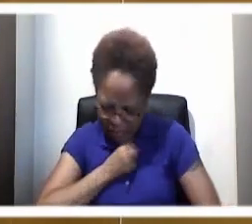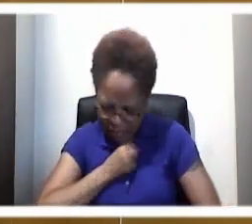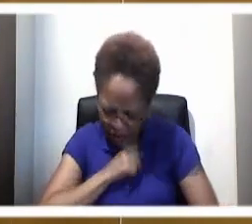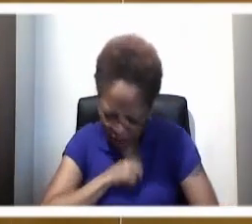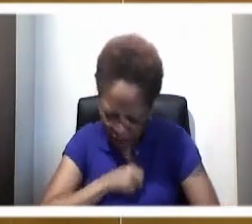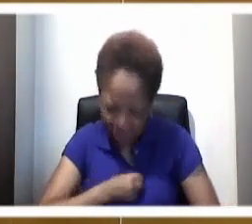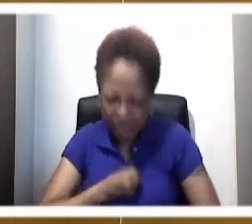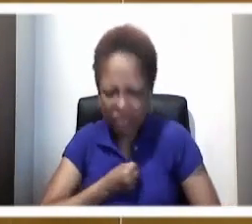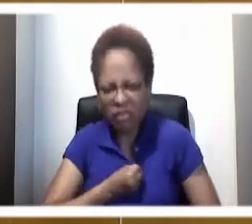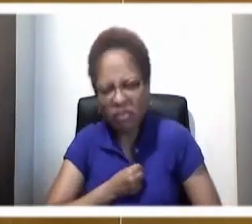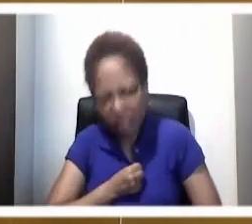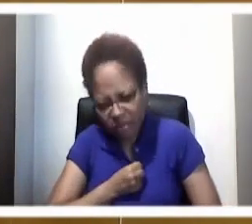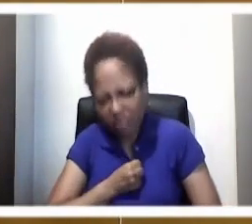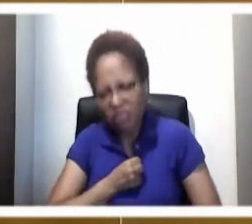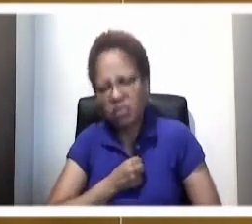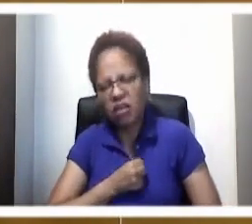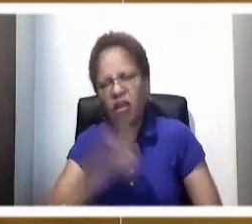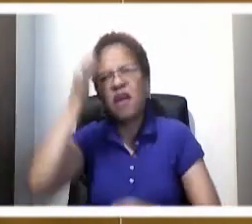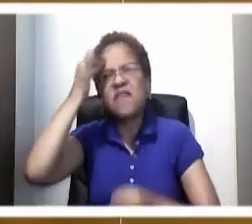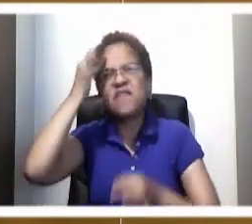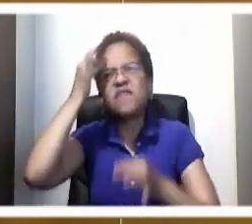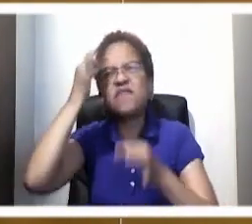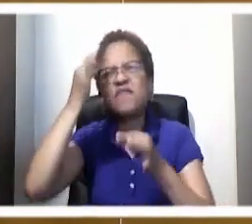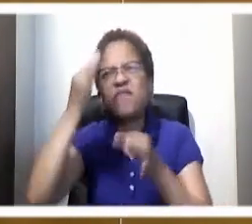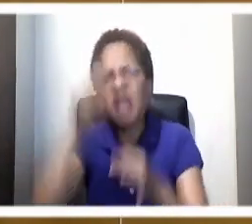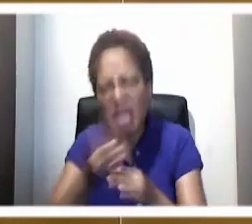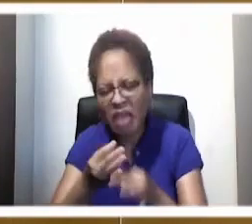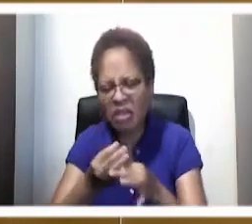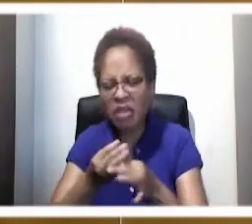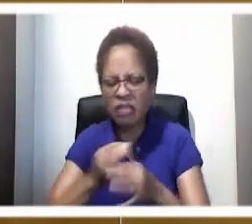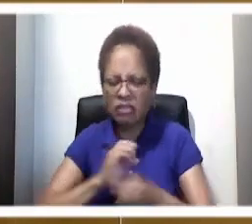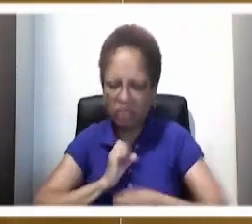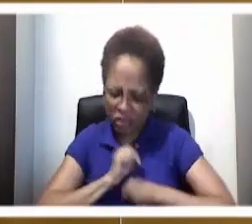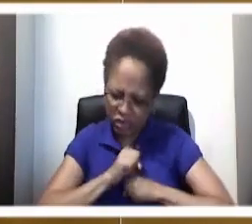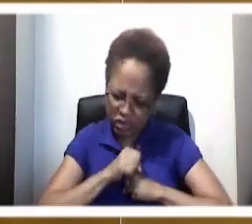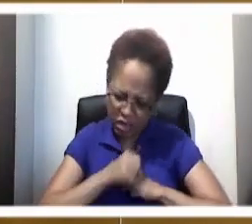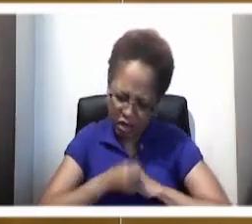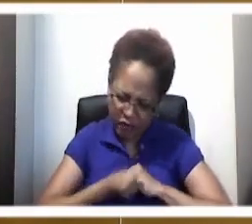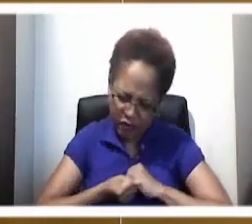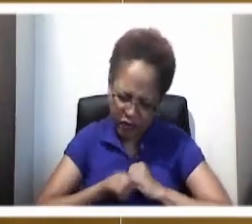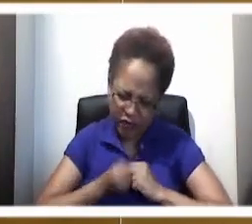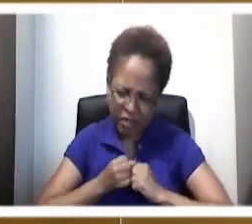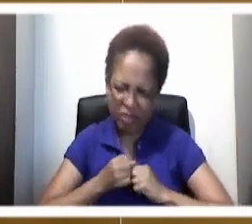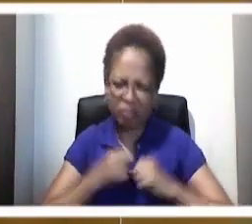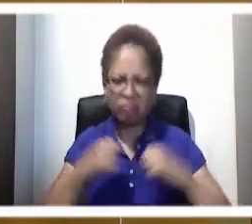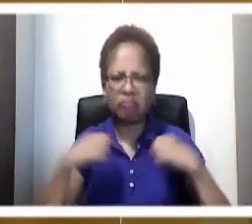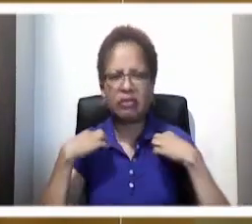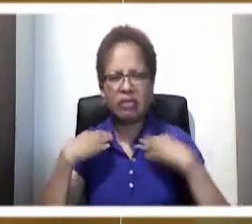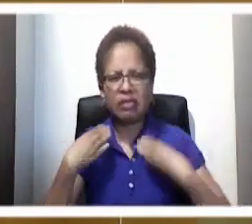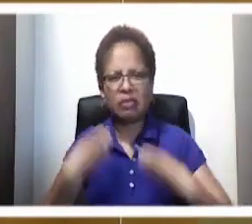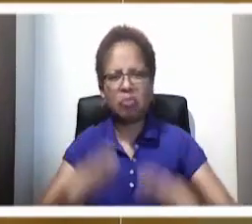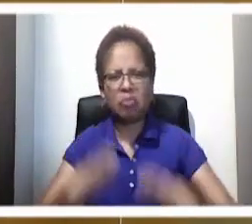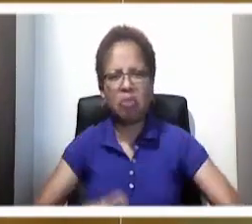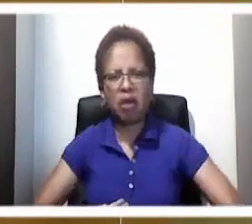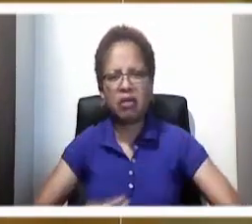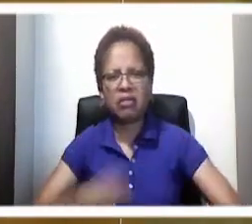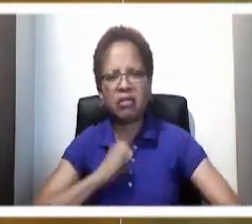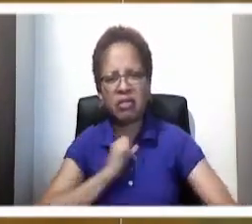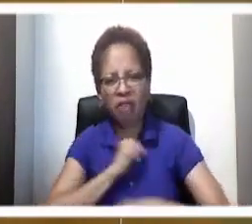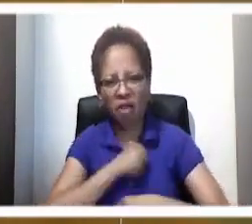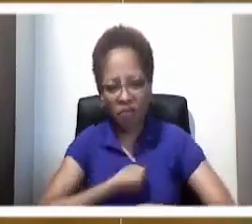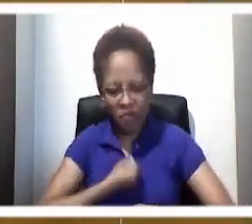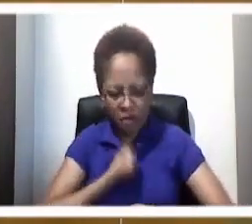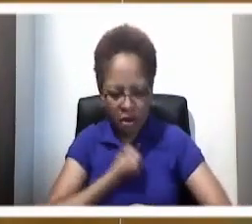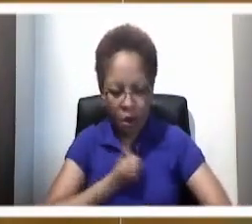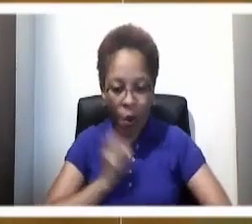informs him that notwithstanding his own suffering in this physical body, he anticipates the resurrected body.